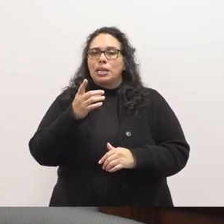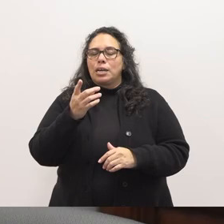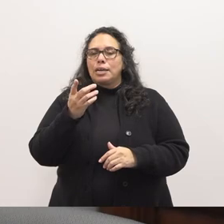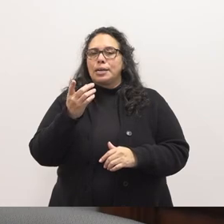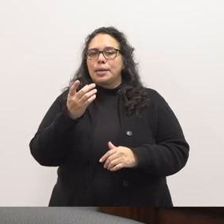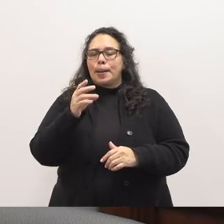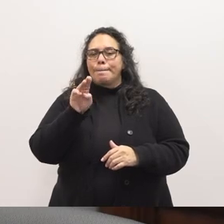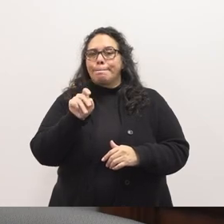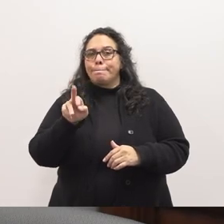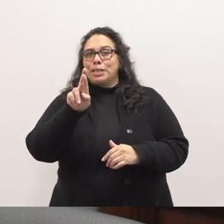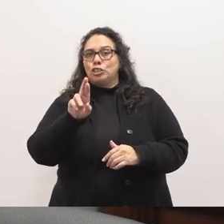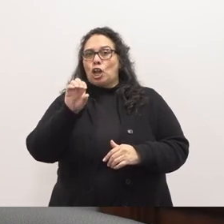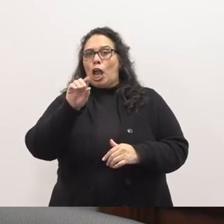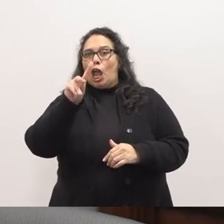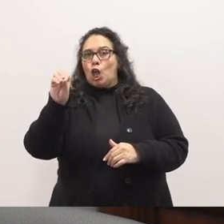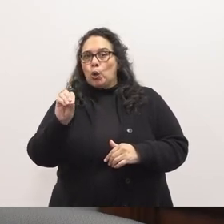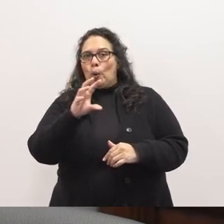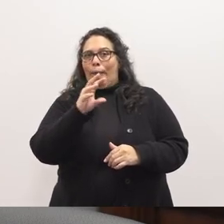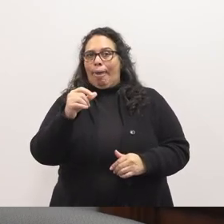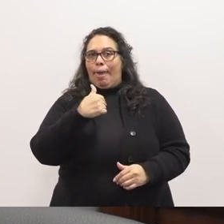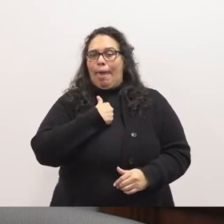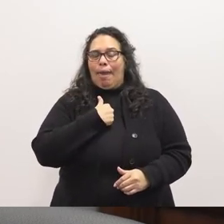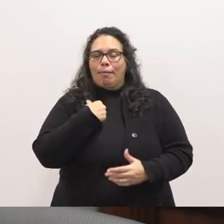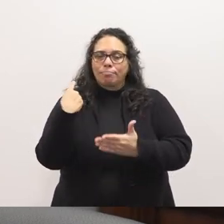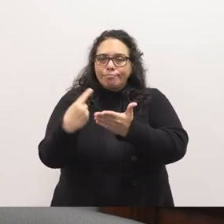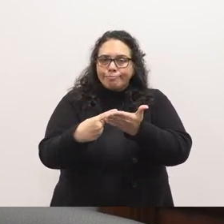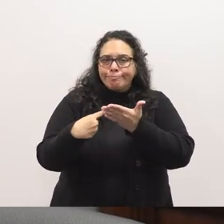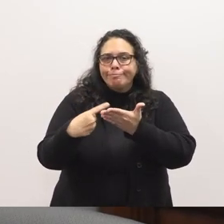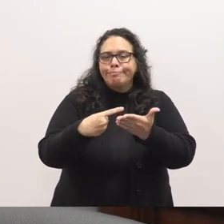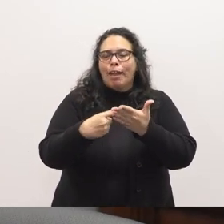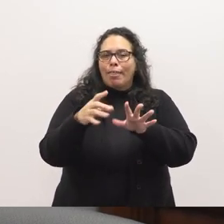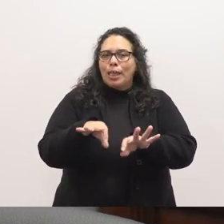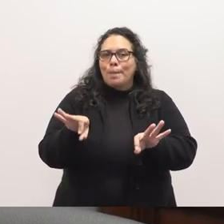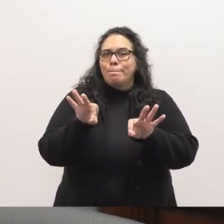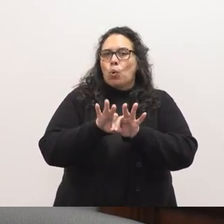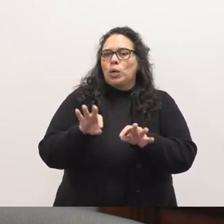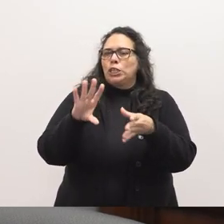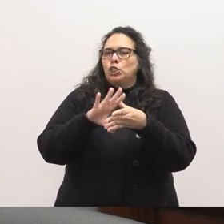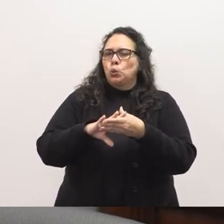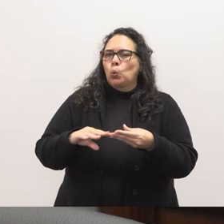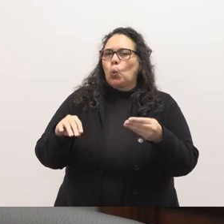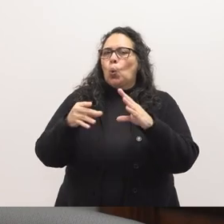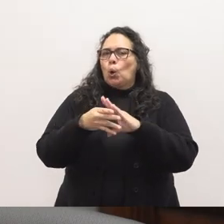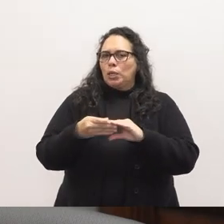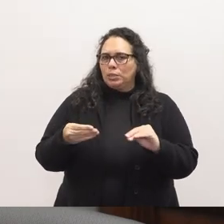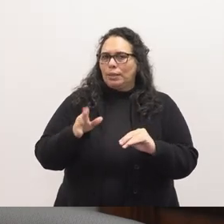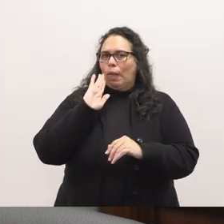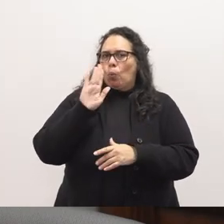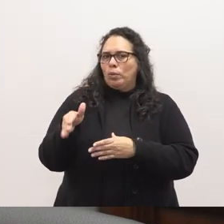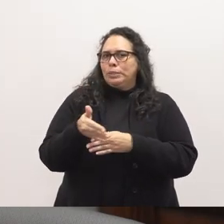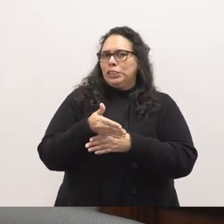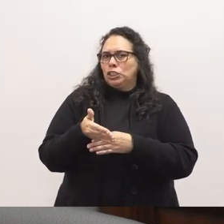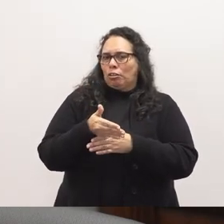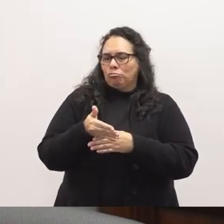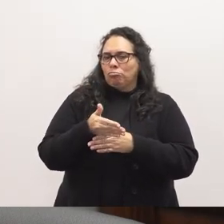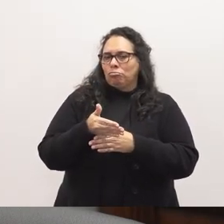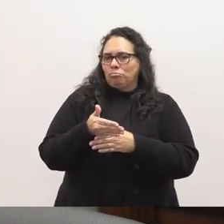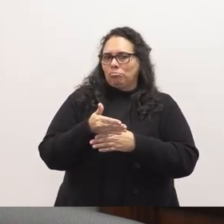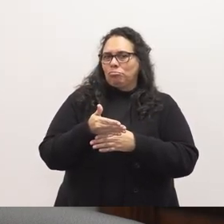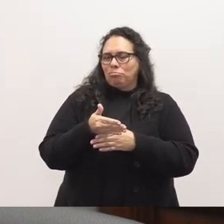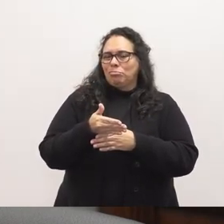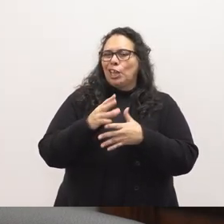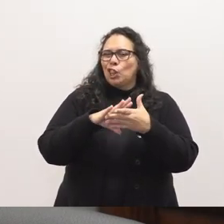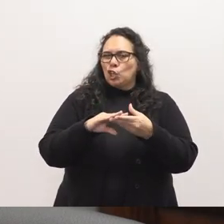both Mr. Otto and I talked about the importance of the stories that you're sharing, Dr. Madrigal, the stories behind the